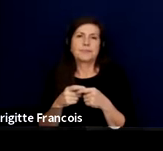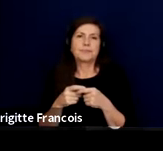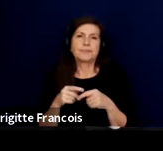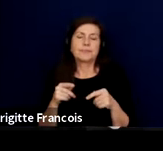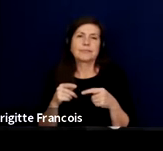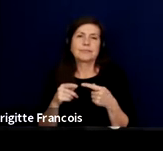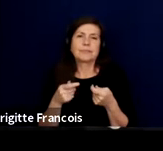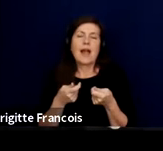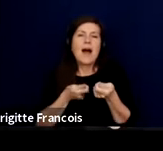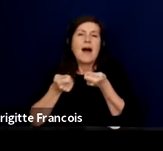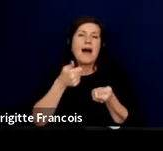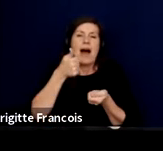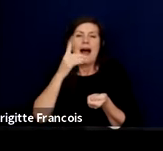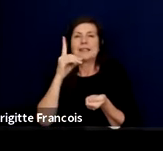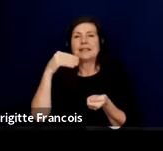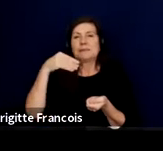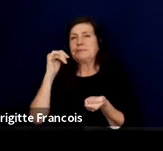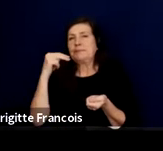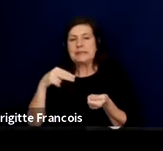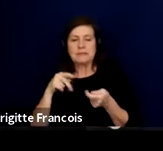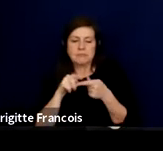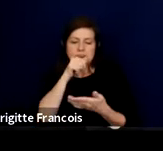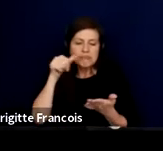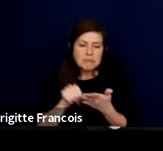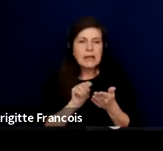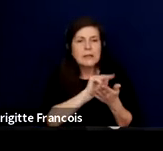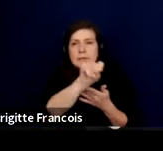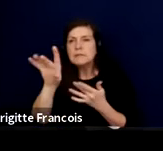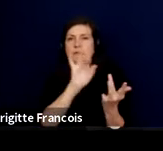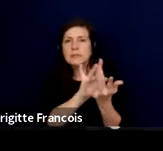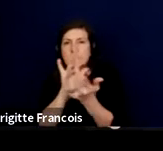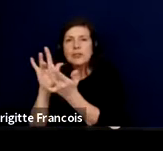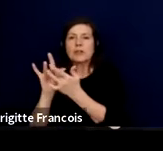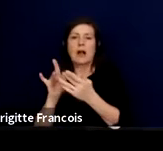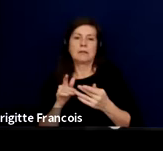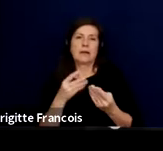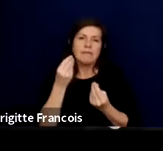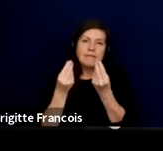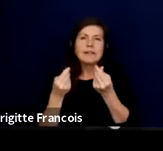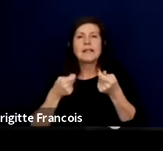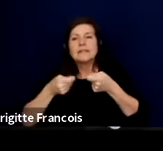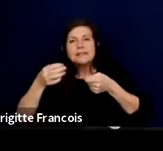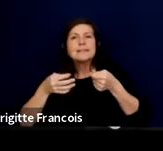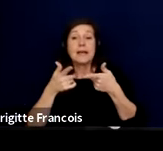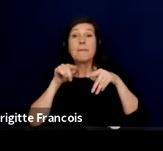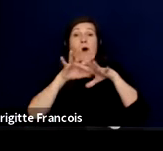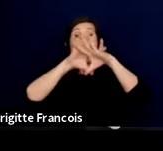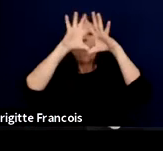Focus areas. Yeah. So, but definitely we try to have a network anyway, so we do it together.